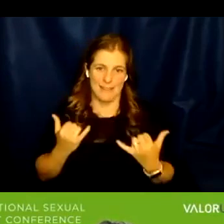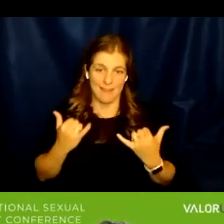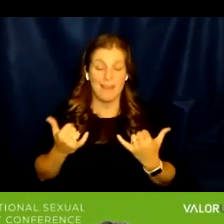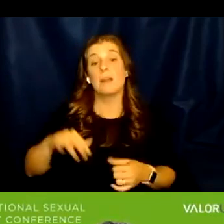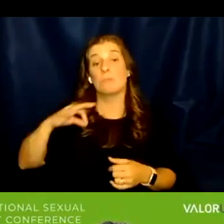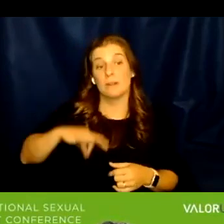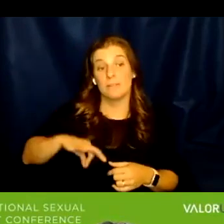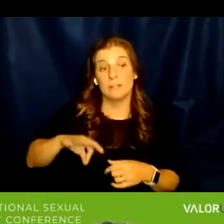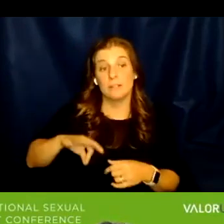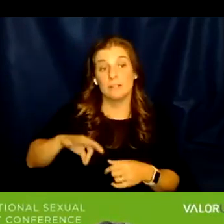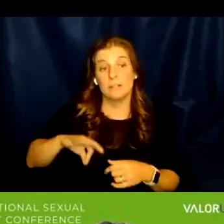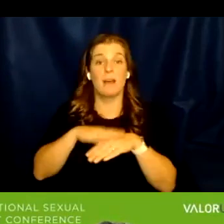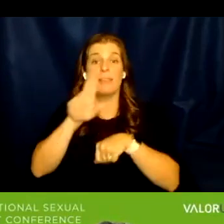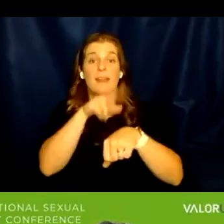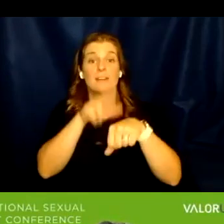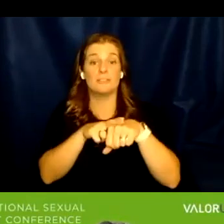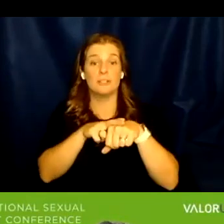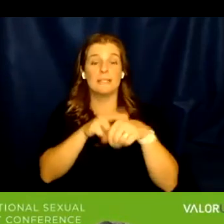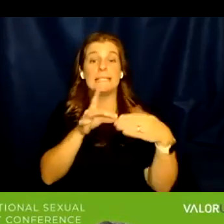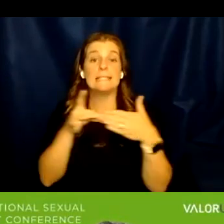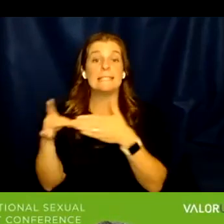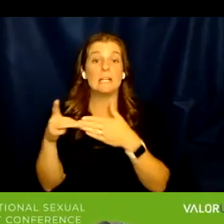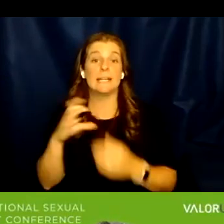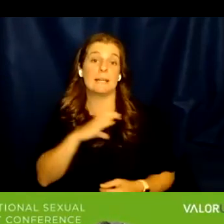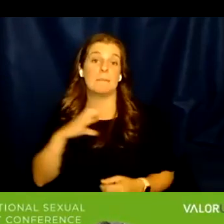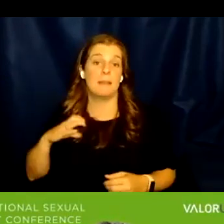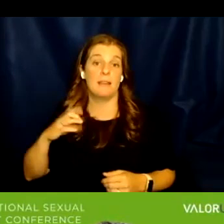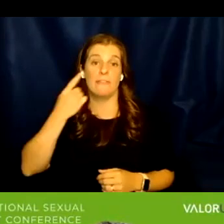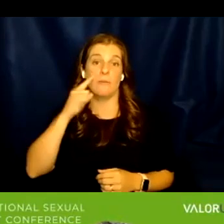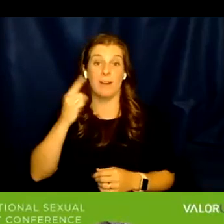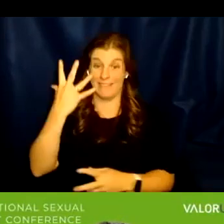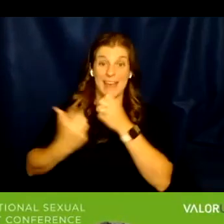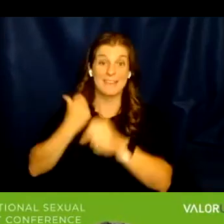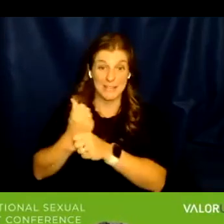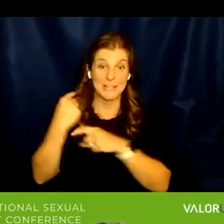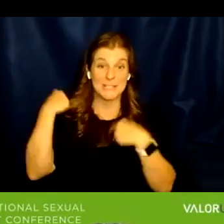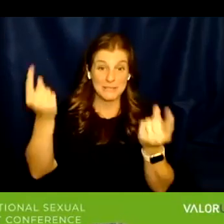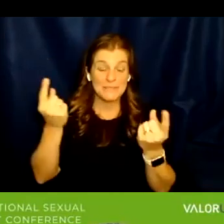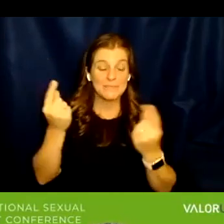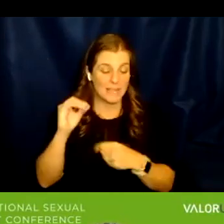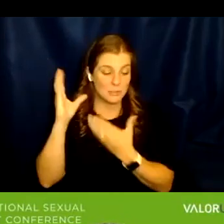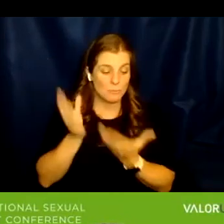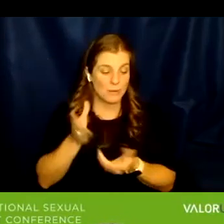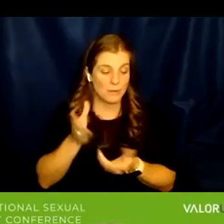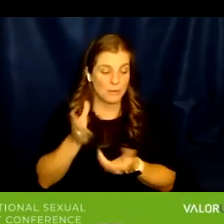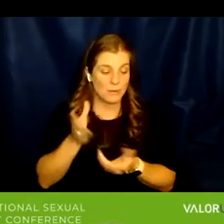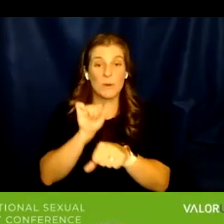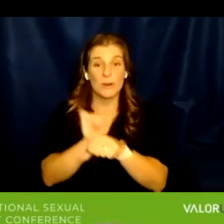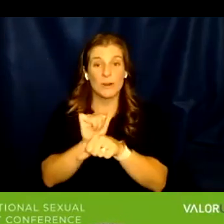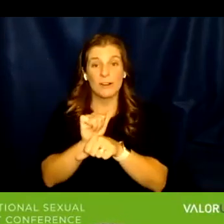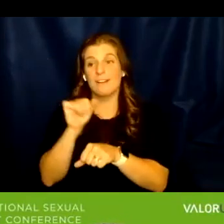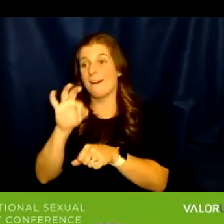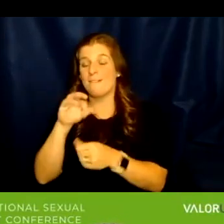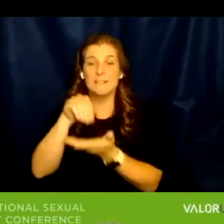Steering Committee for 5 years, and to bring that work of documenting sexual violence and other forms